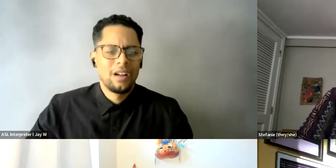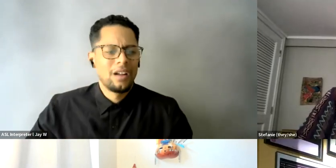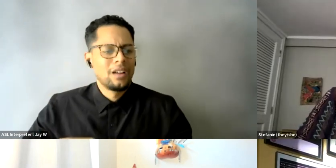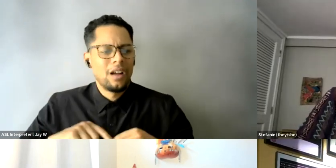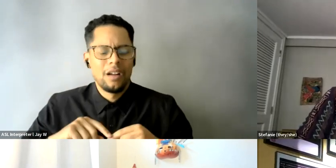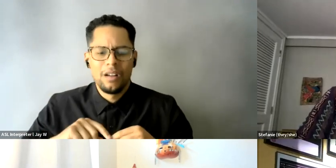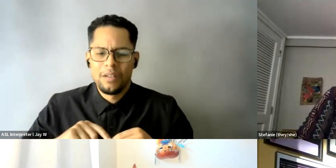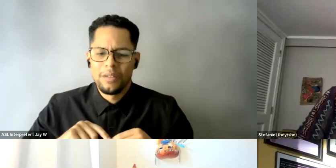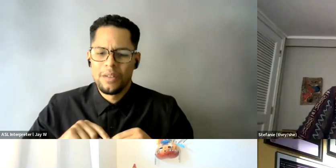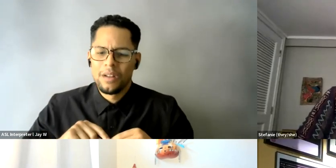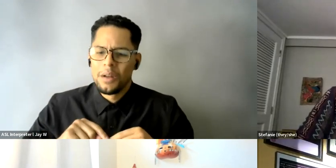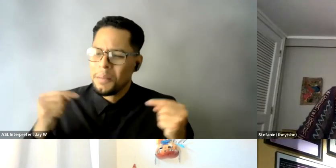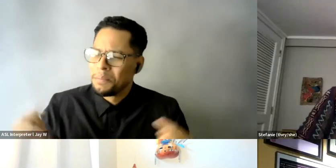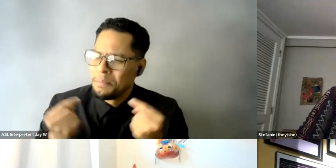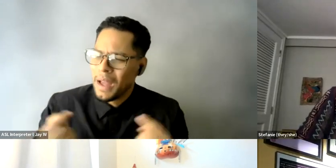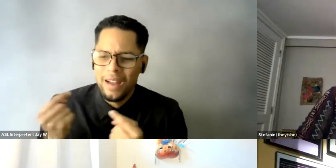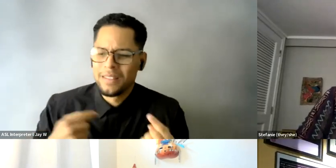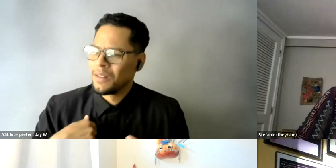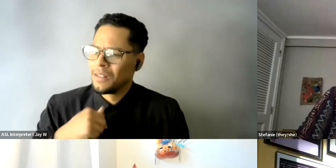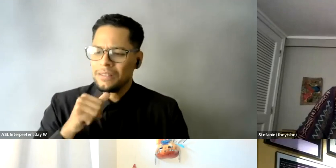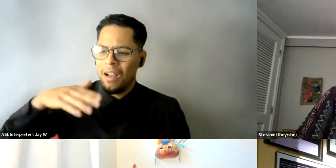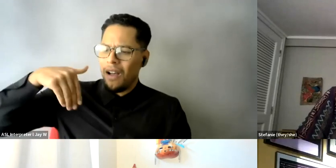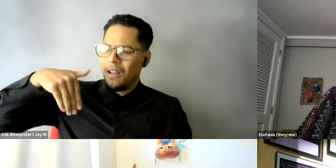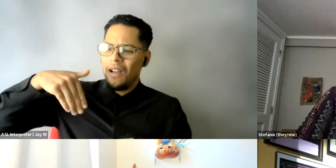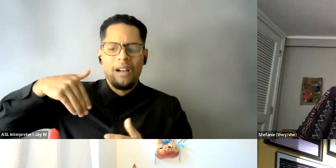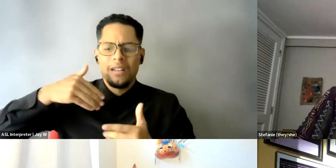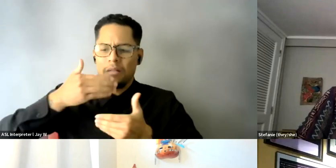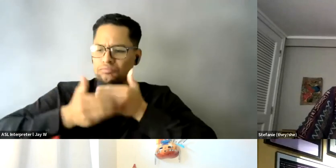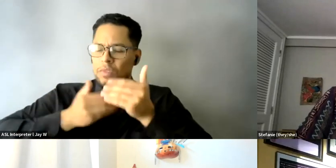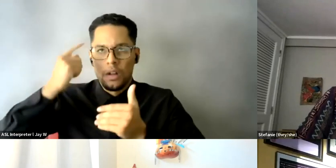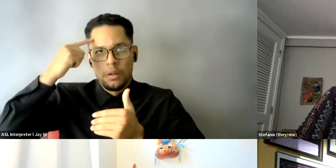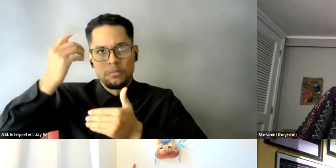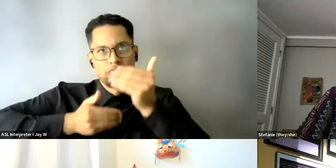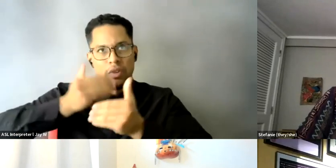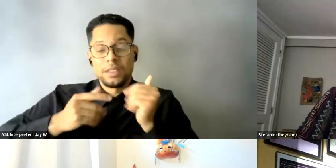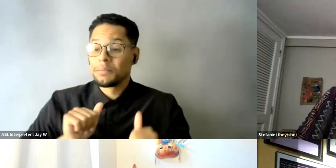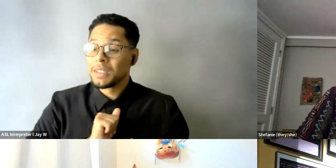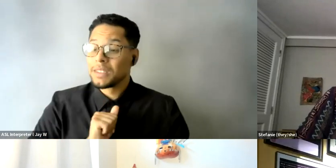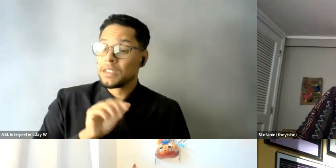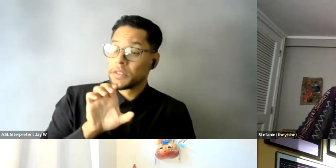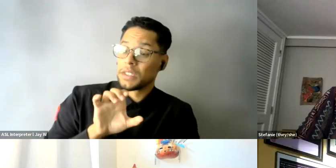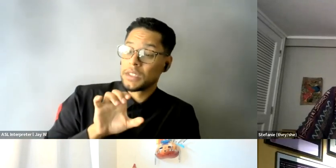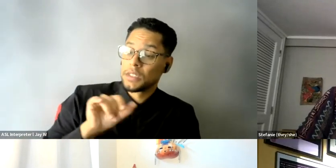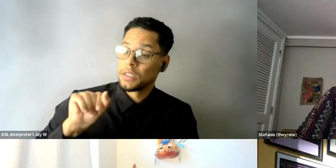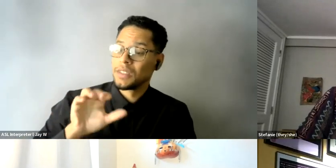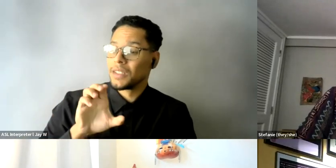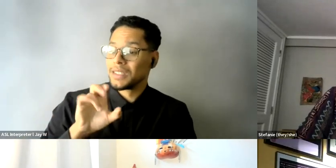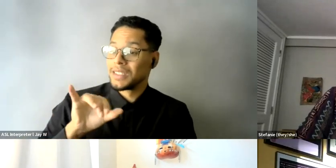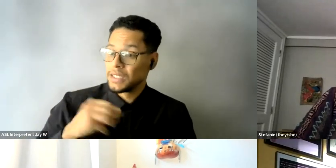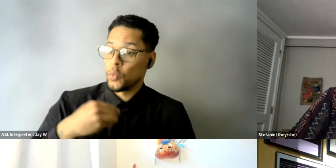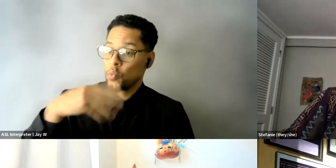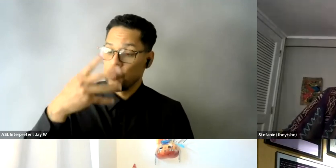And a lot of that stuff, as you know, as a cis white man who like stepped into a leadership